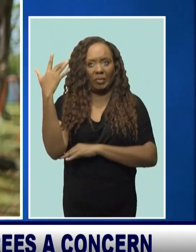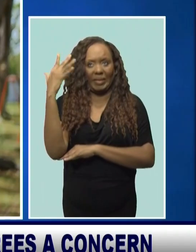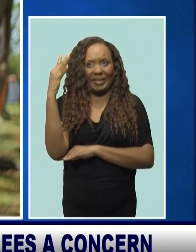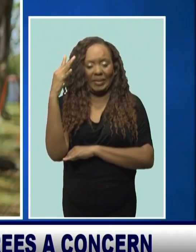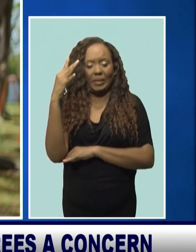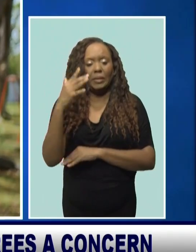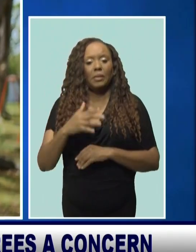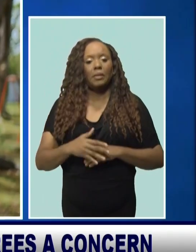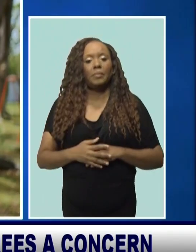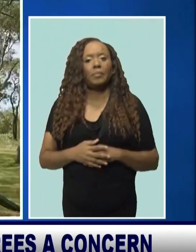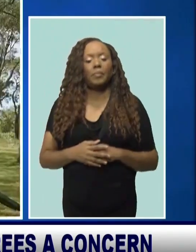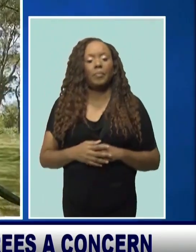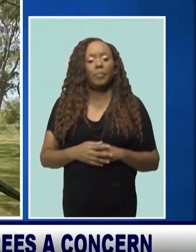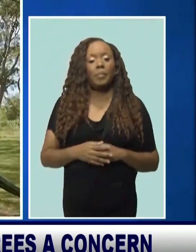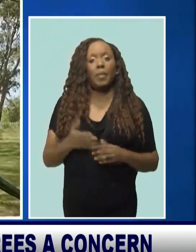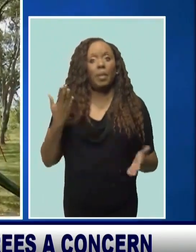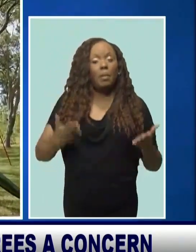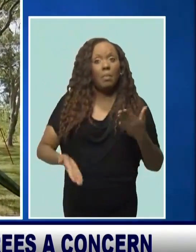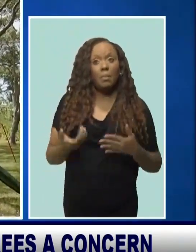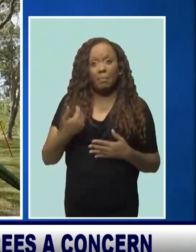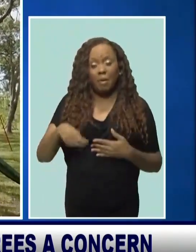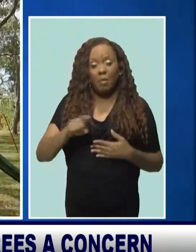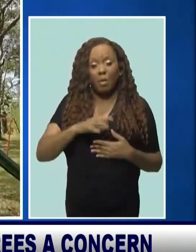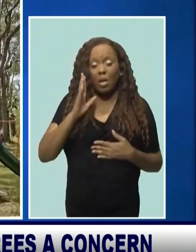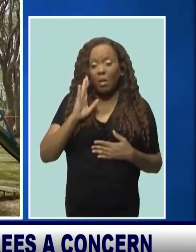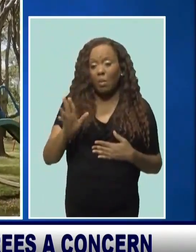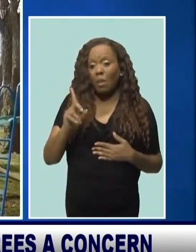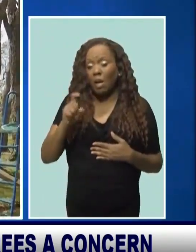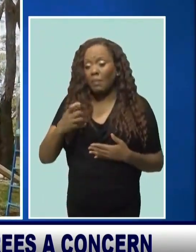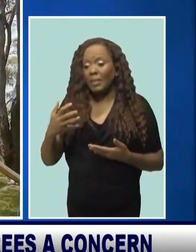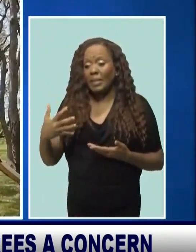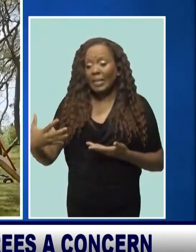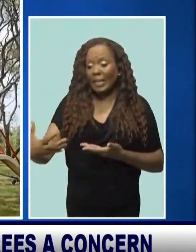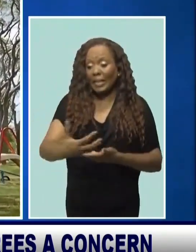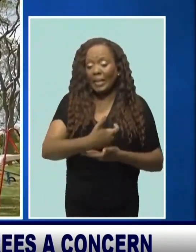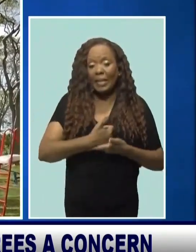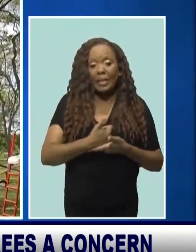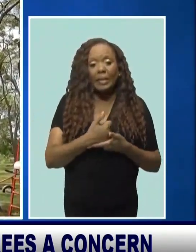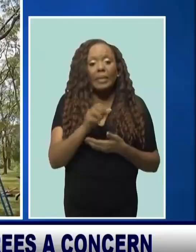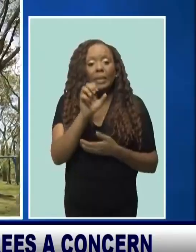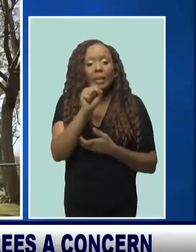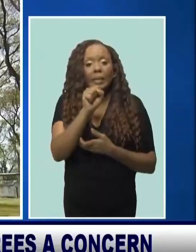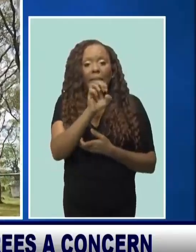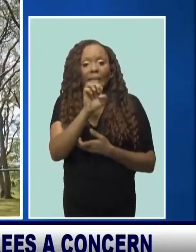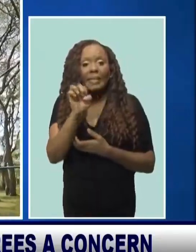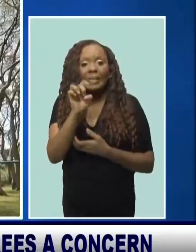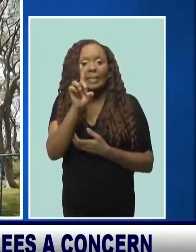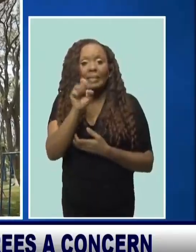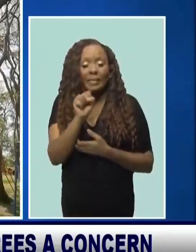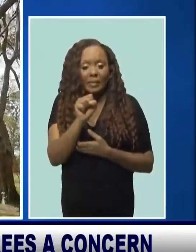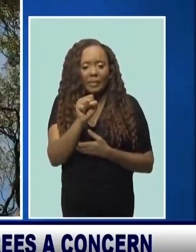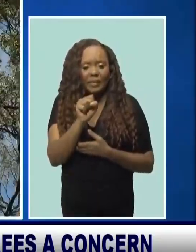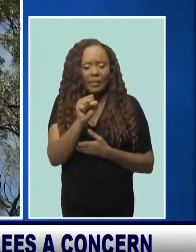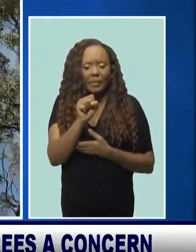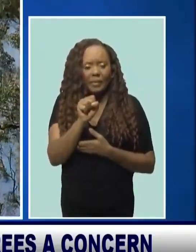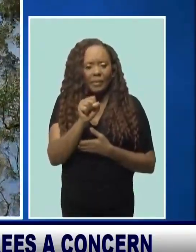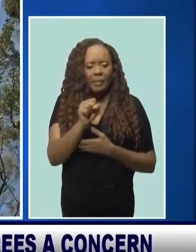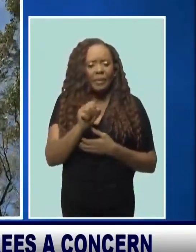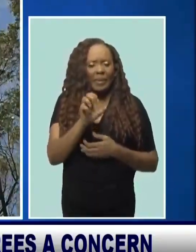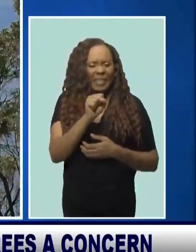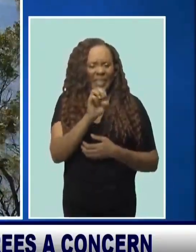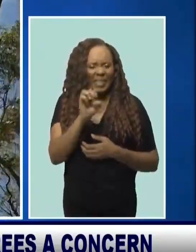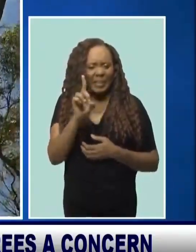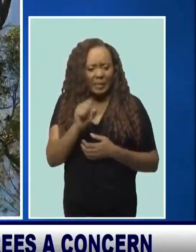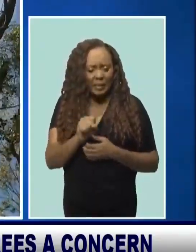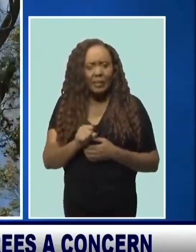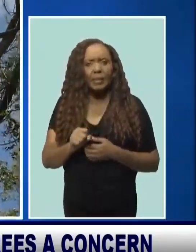collect pods from what we call plus trees or seed trees. We collect seeds from them, and then you